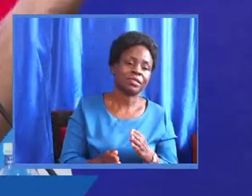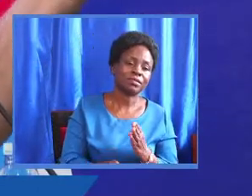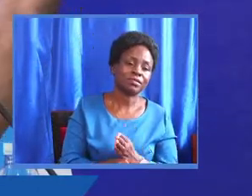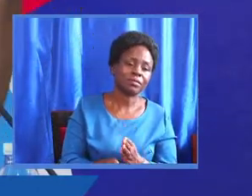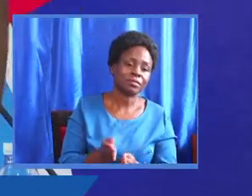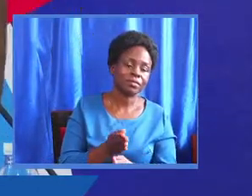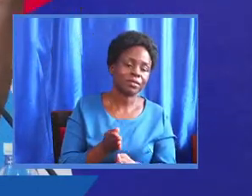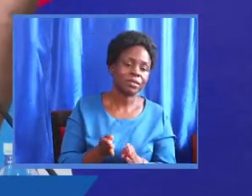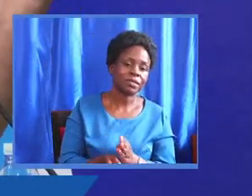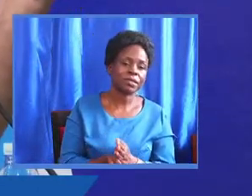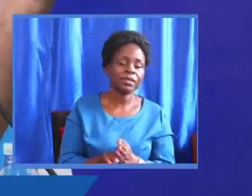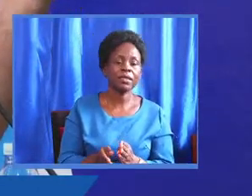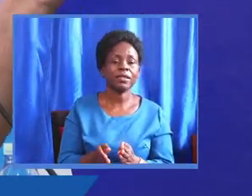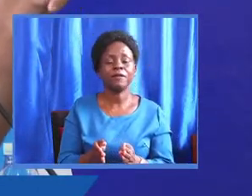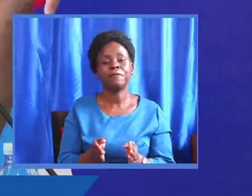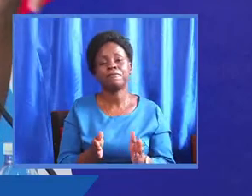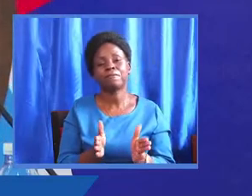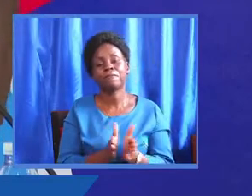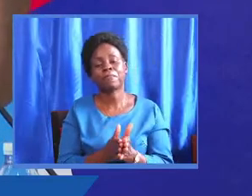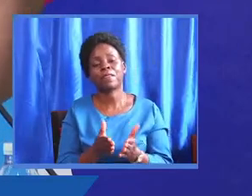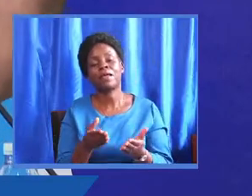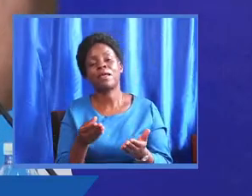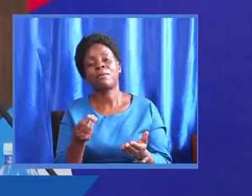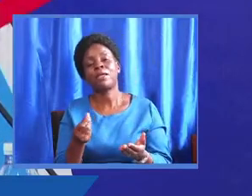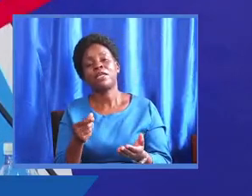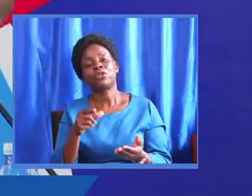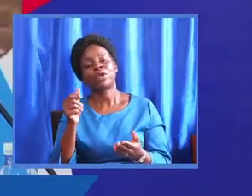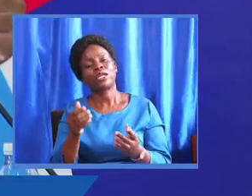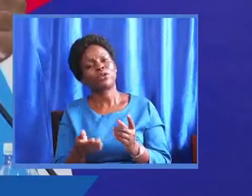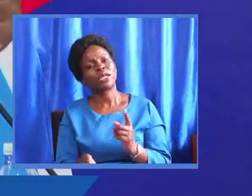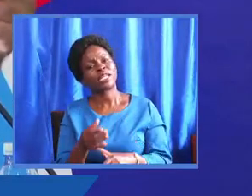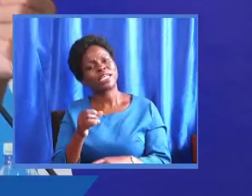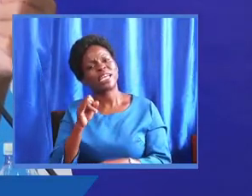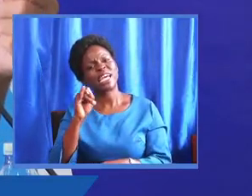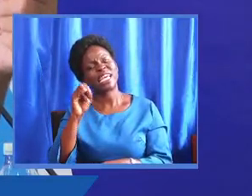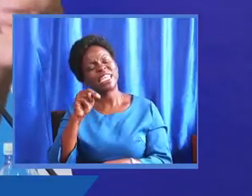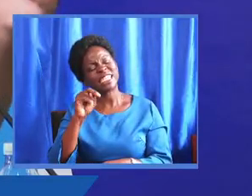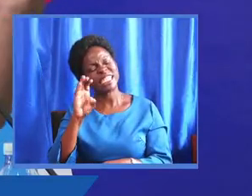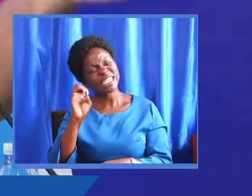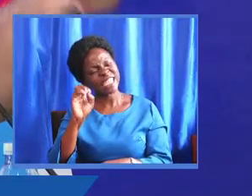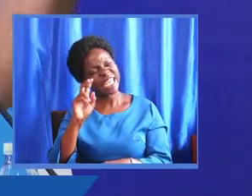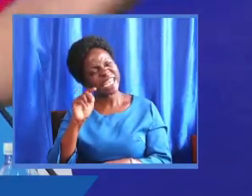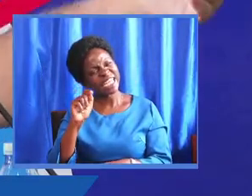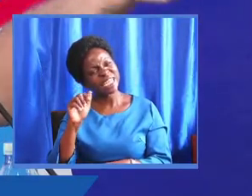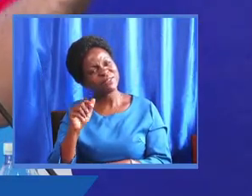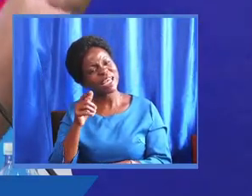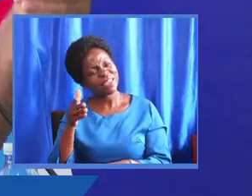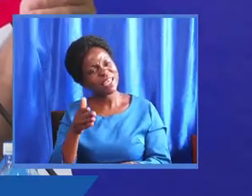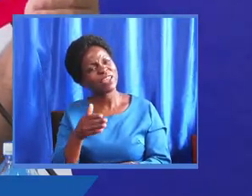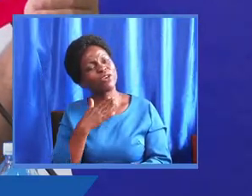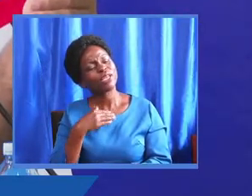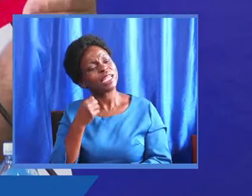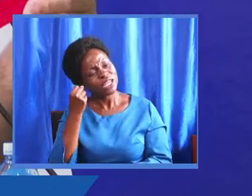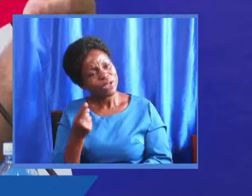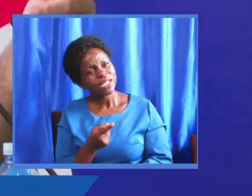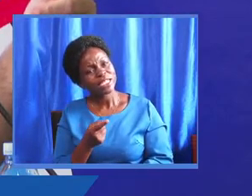jobs, and invest a certain amount of money, he can go and get those incentives. They are there. Just need to understand where they